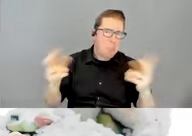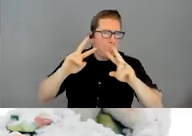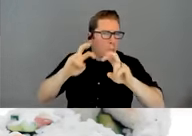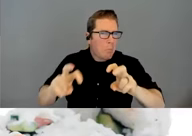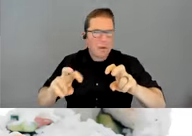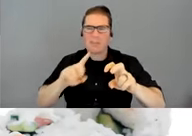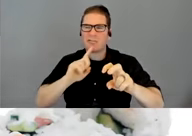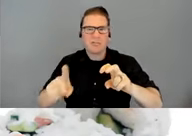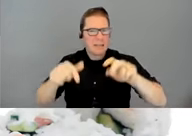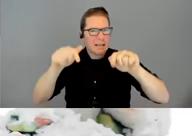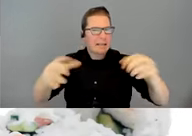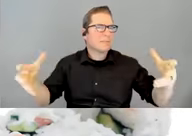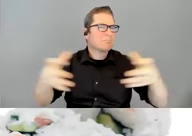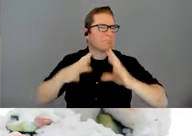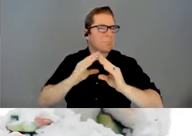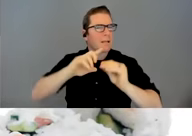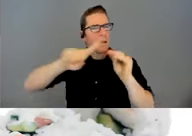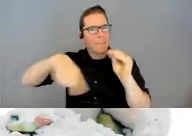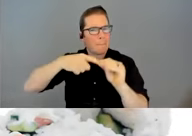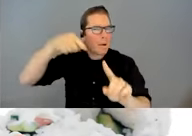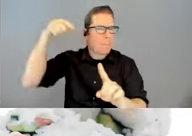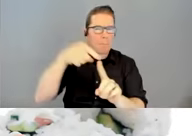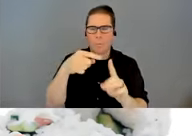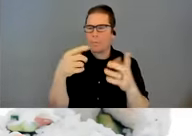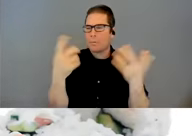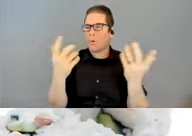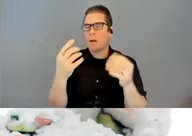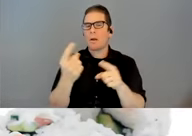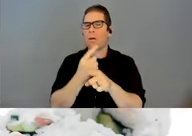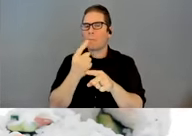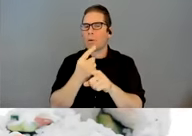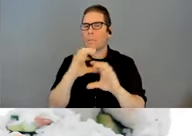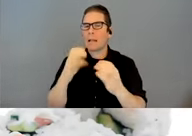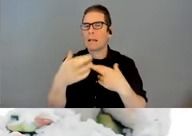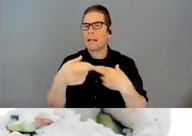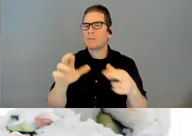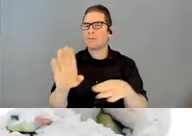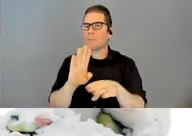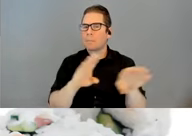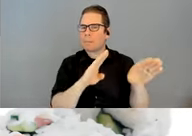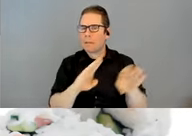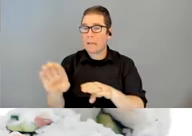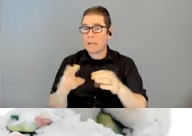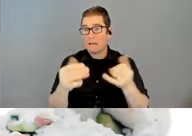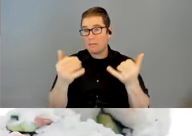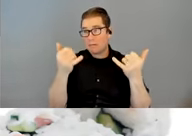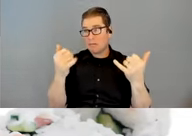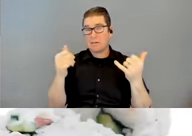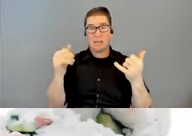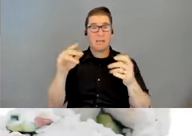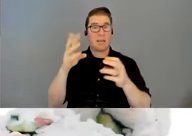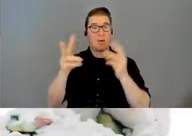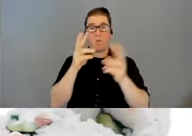classroom behavior, because society right now is very divisive if you haven't walked out of your house since the